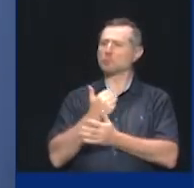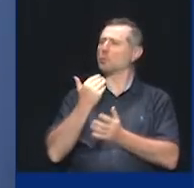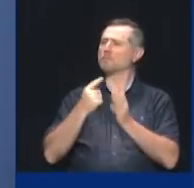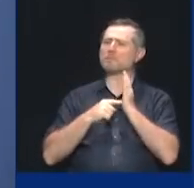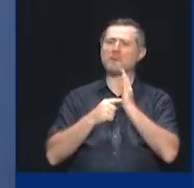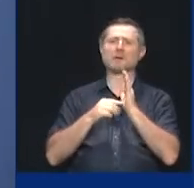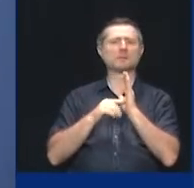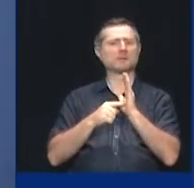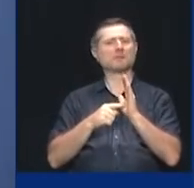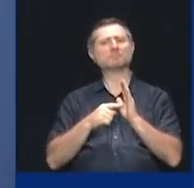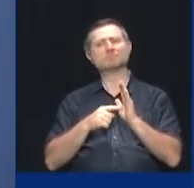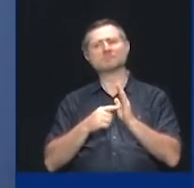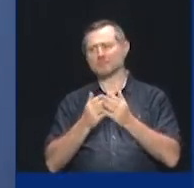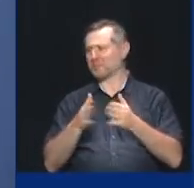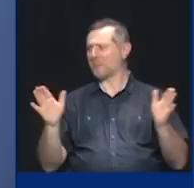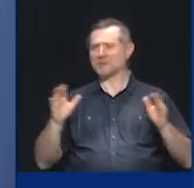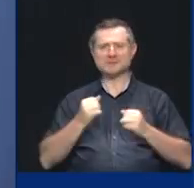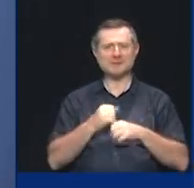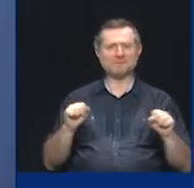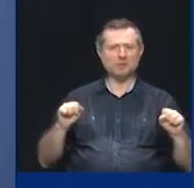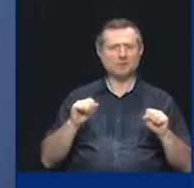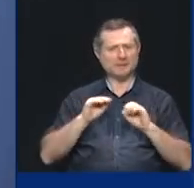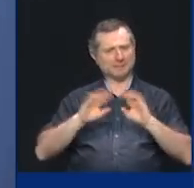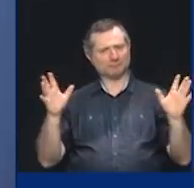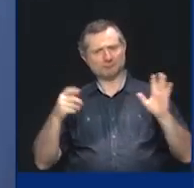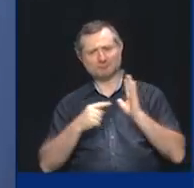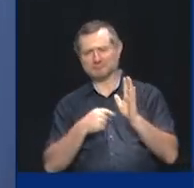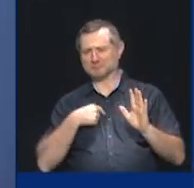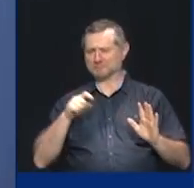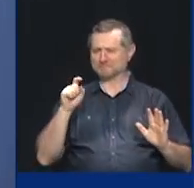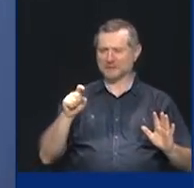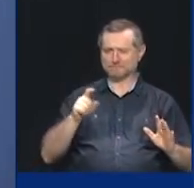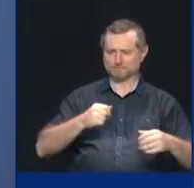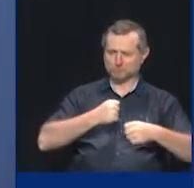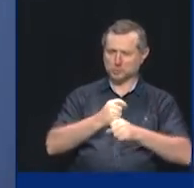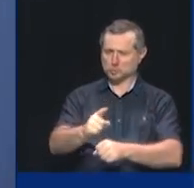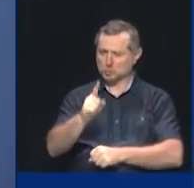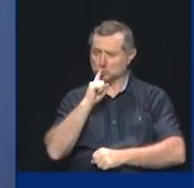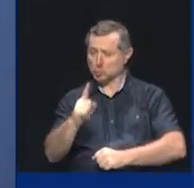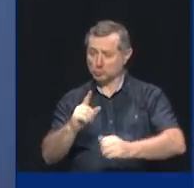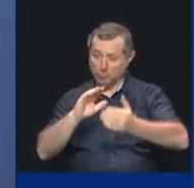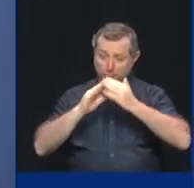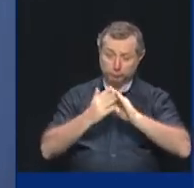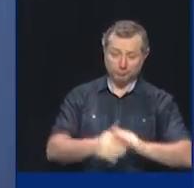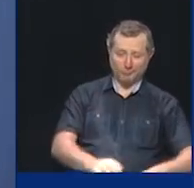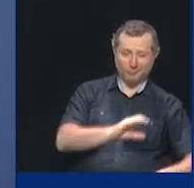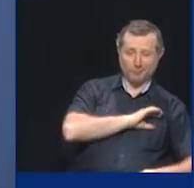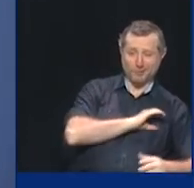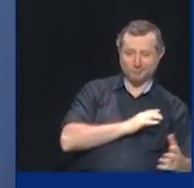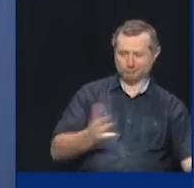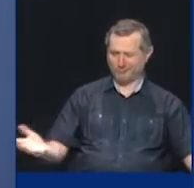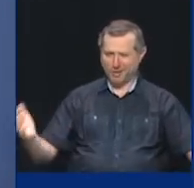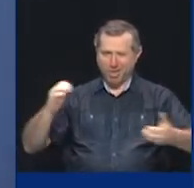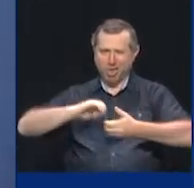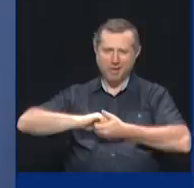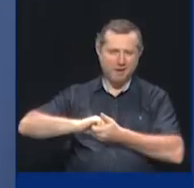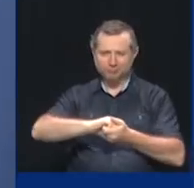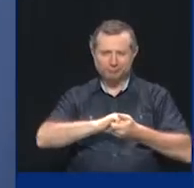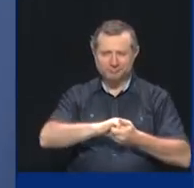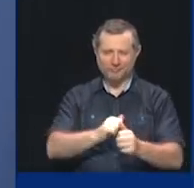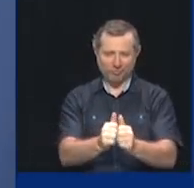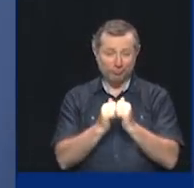clear. We need to restore the relationship between the community and the police. That is clear. And